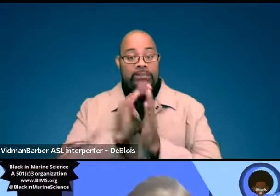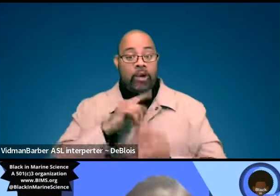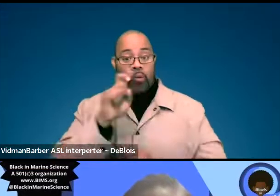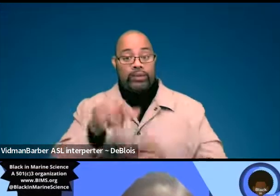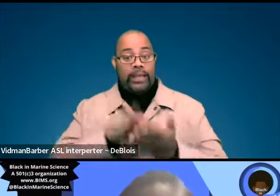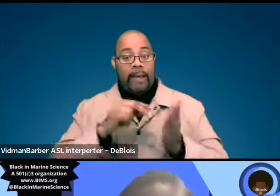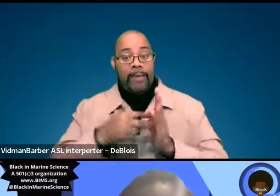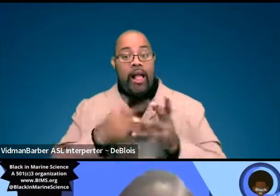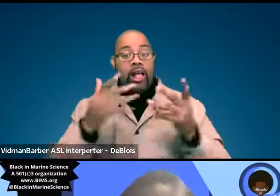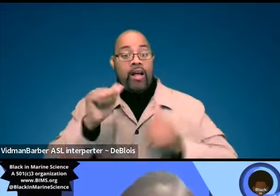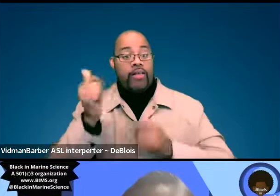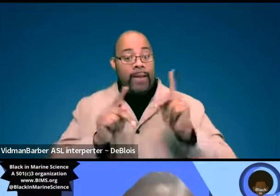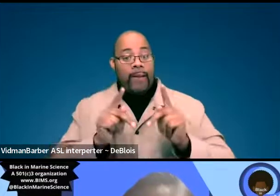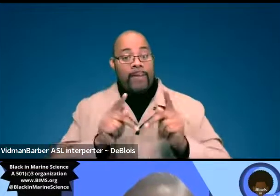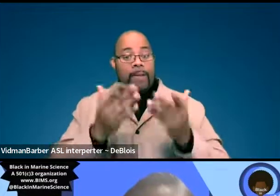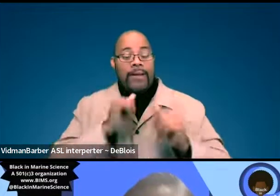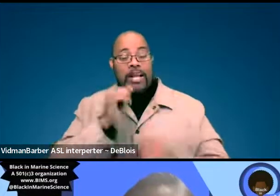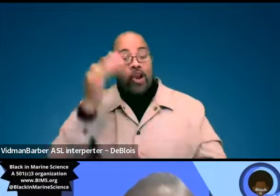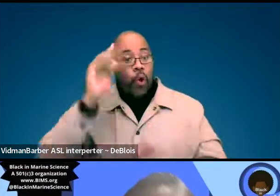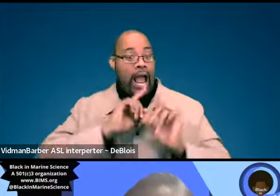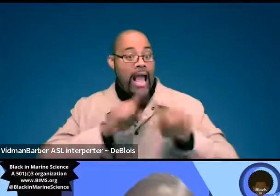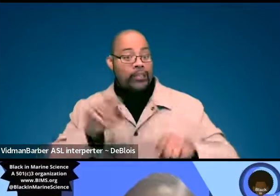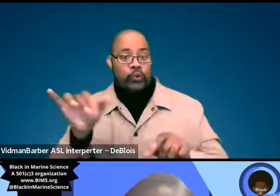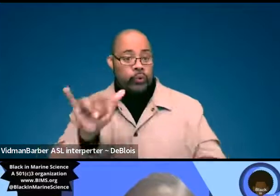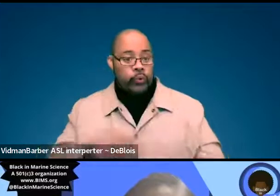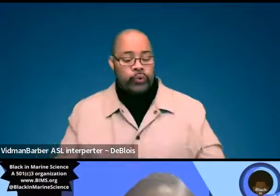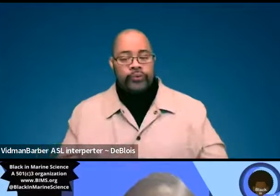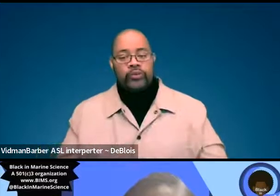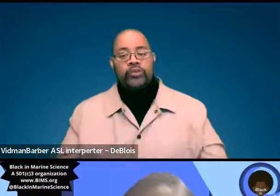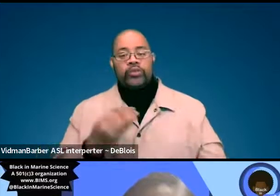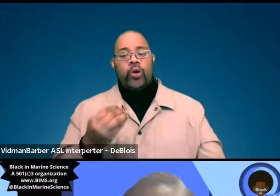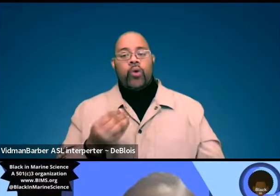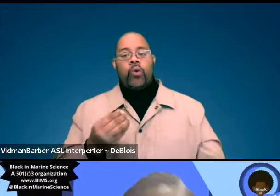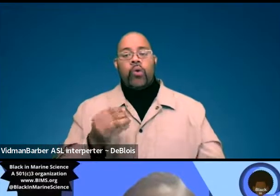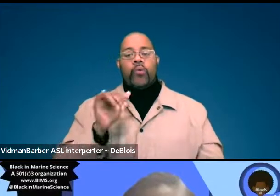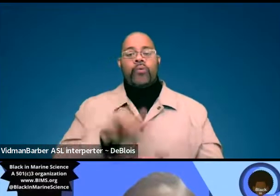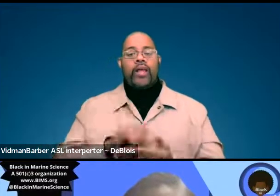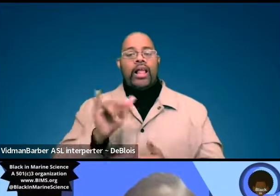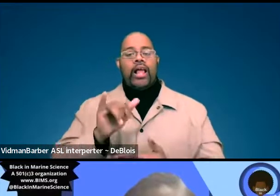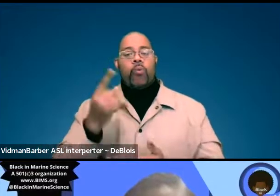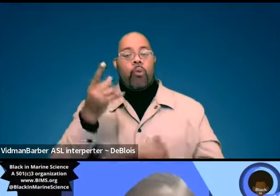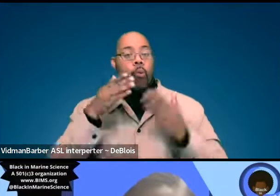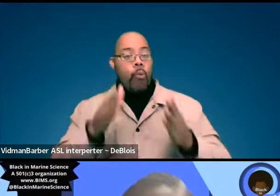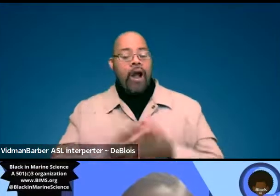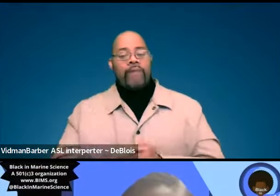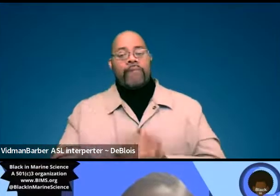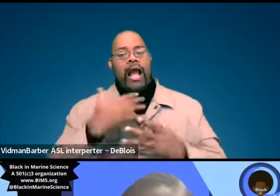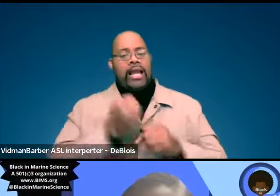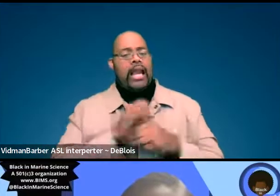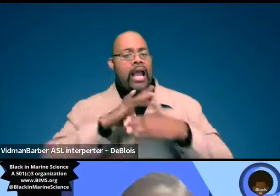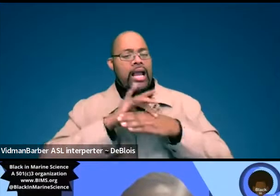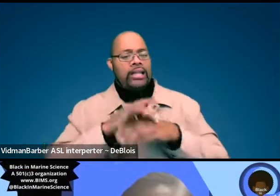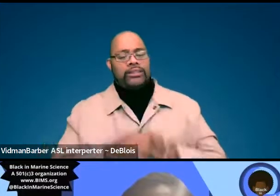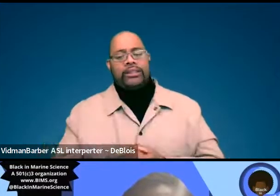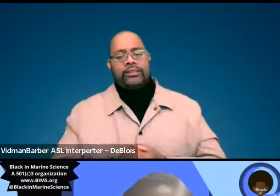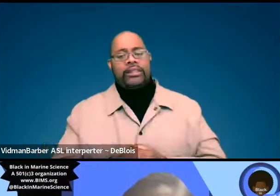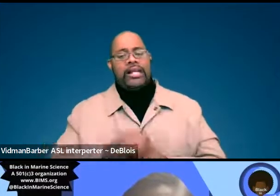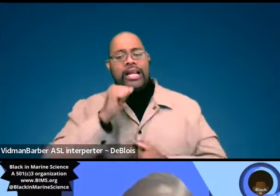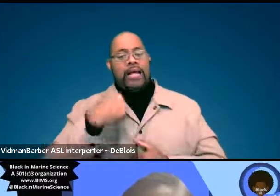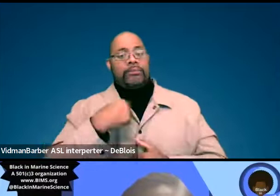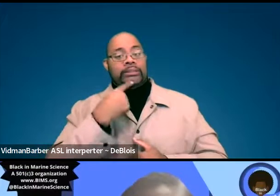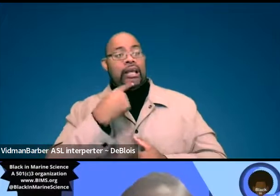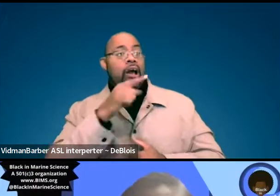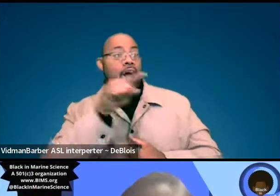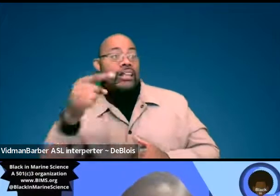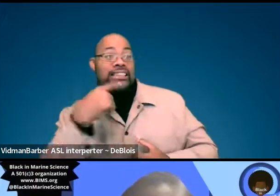that means a lot of other people may not know the answer either. So it's kind of like, that's one way I'll get content. And it's not like I'm saying